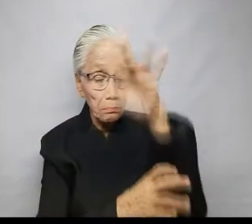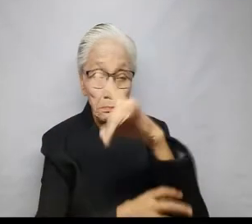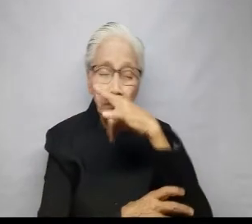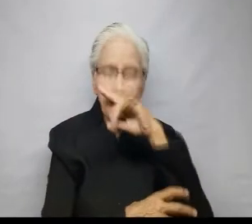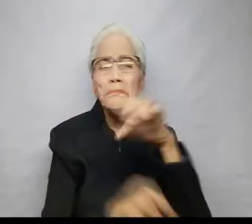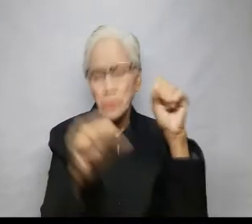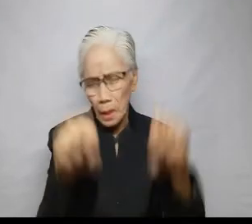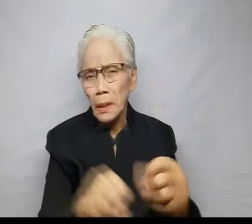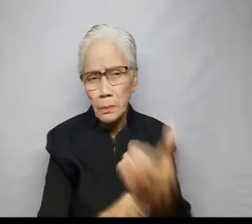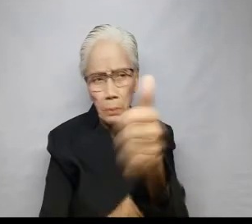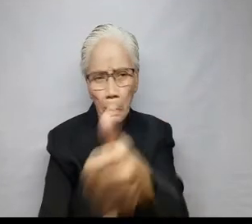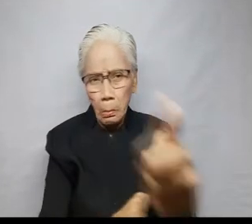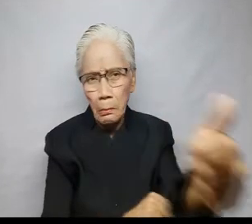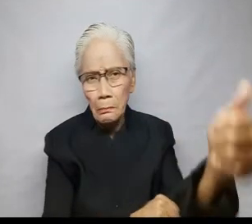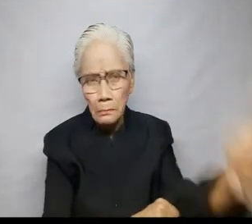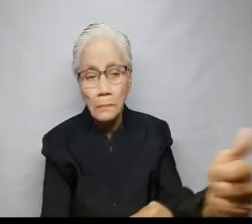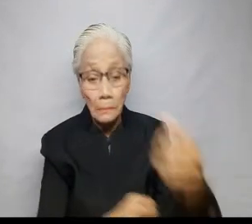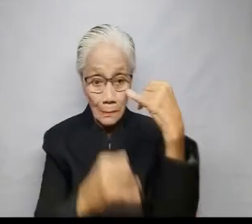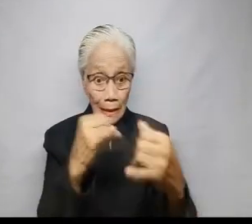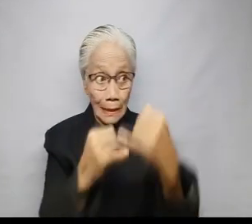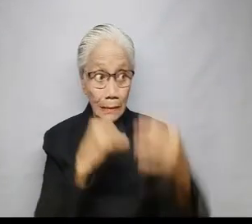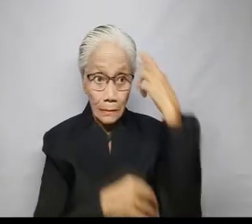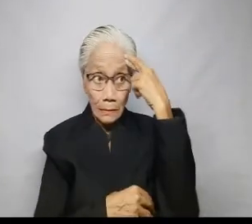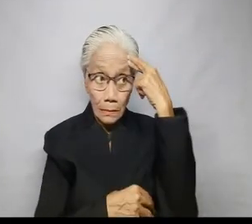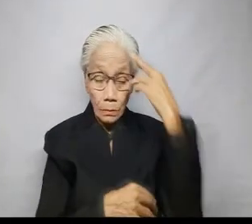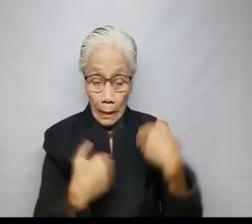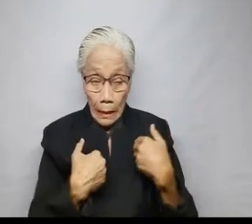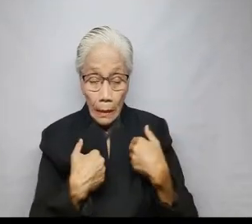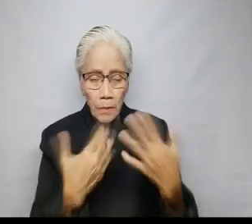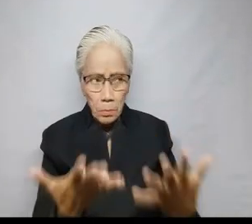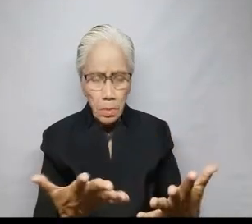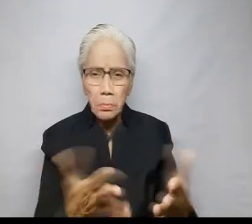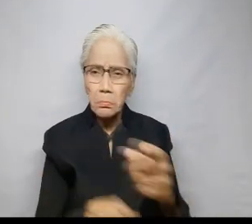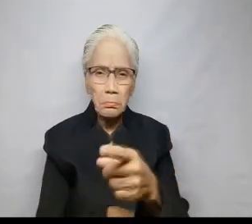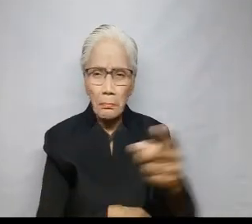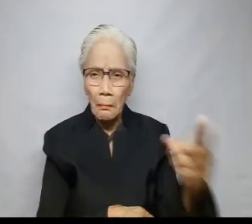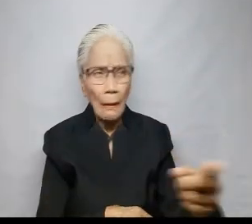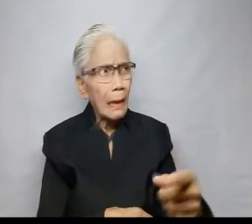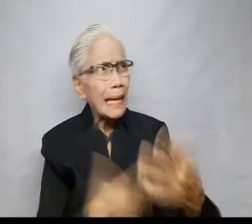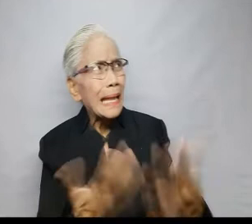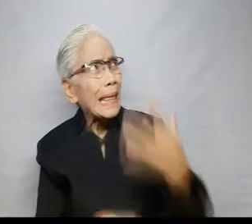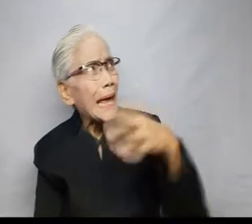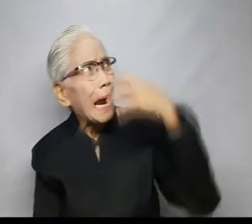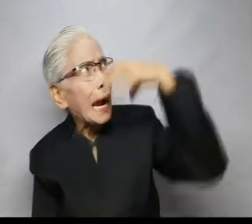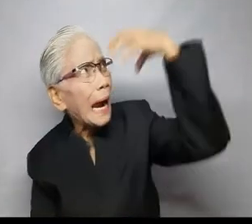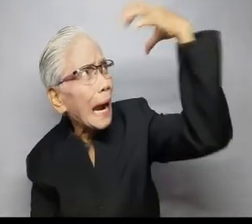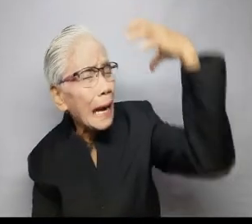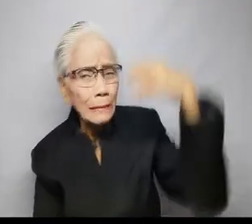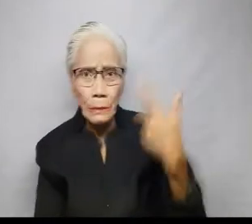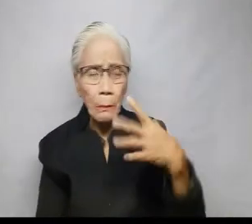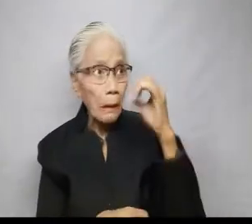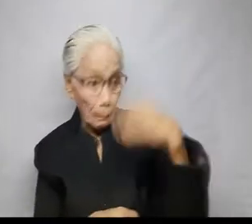are street smart kids. They can manage. And the last reason I had was this. That's a